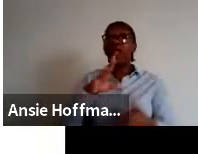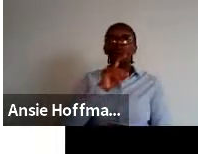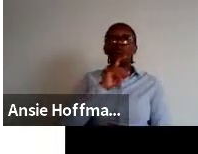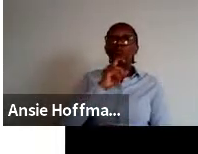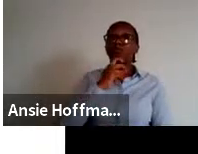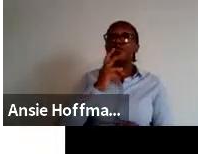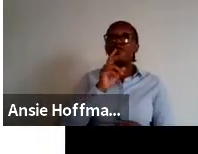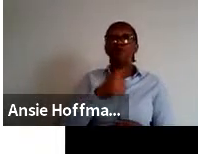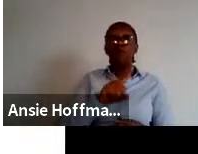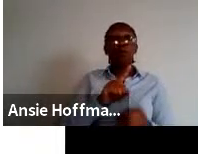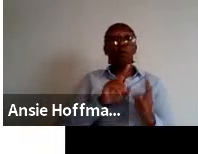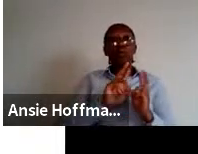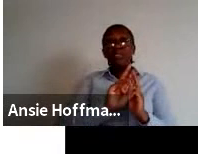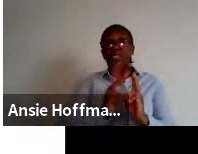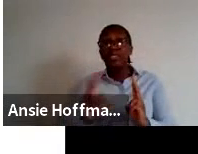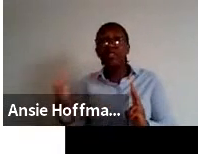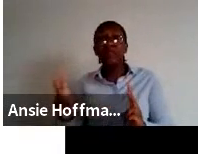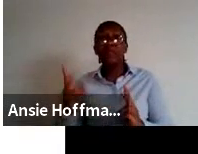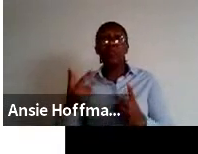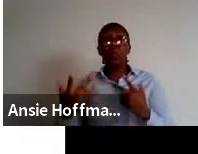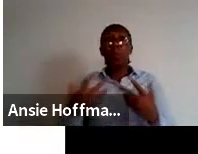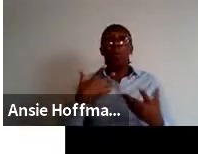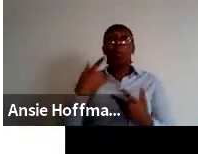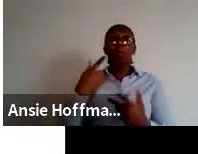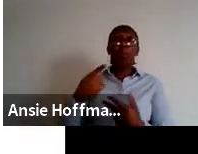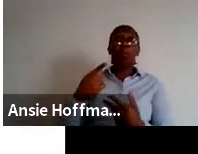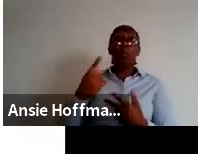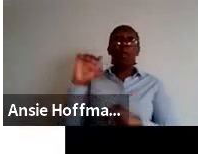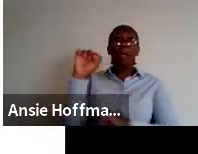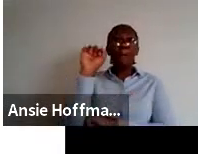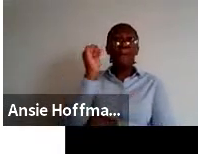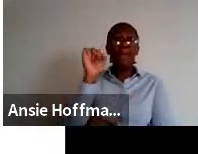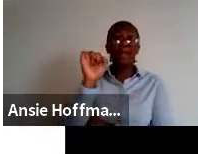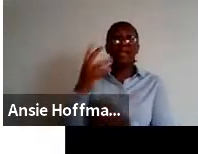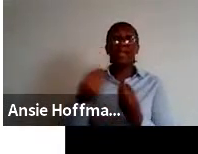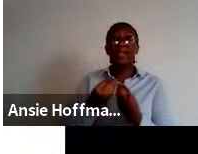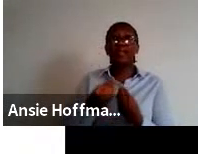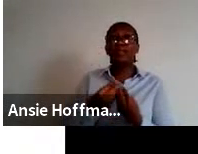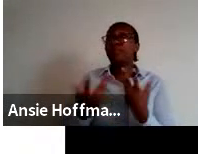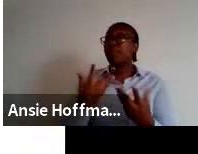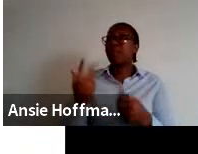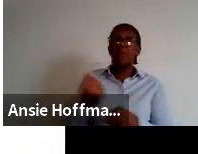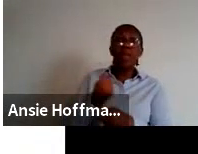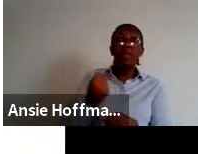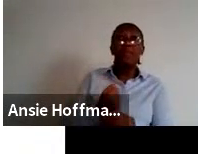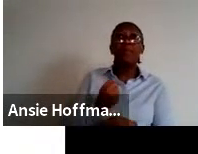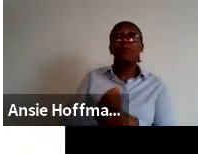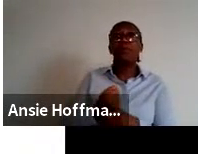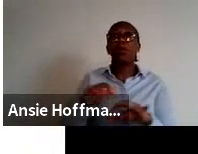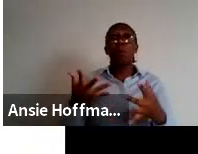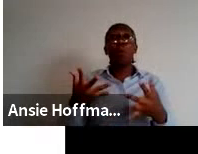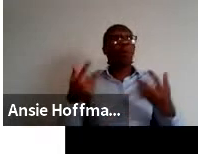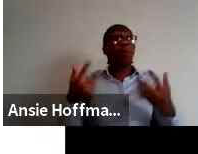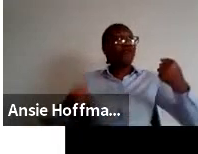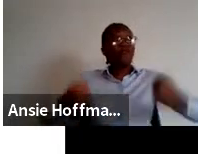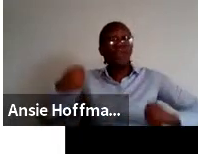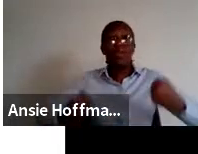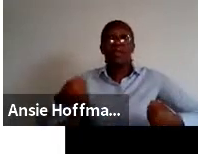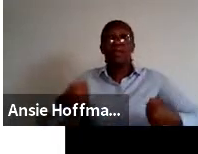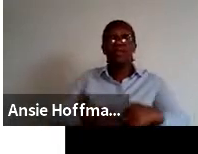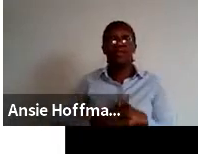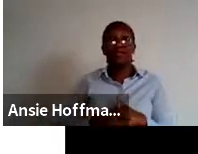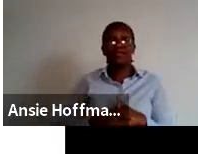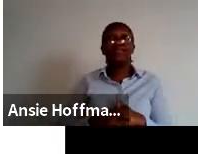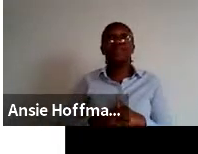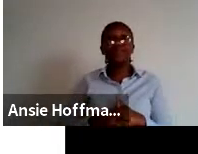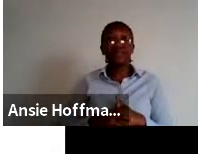different mechanical items, such as the aircraft as well as the vehicles